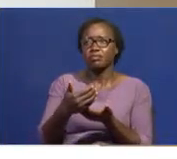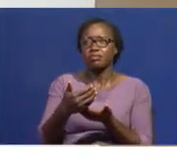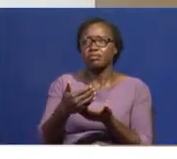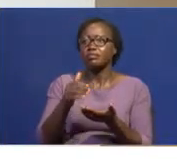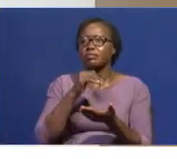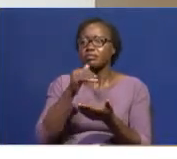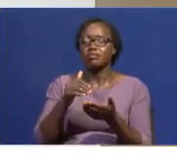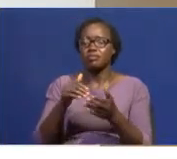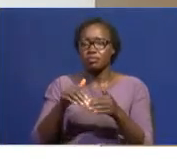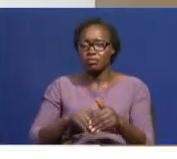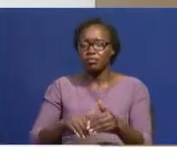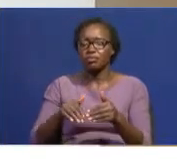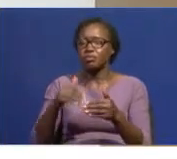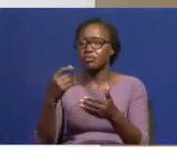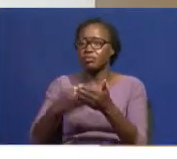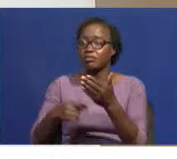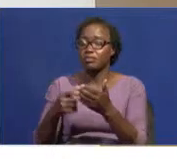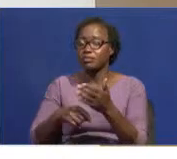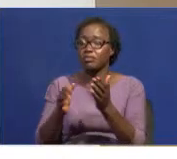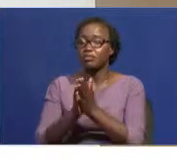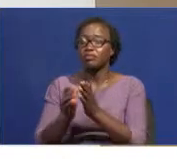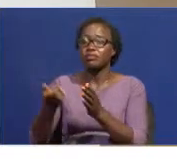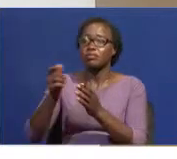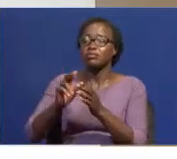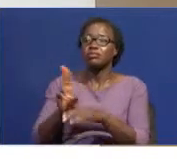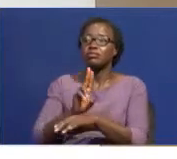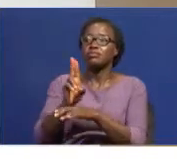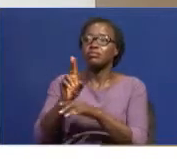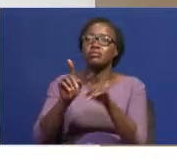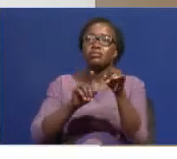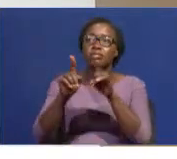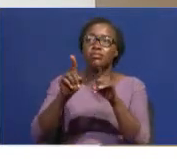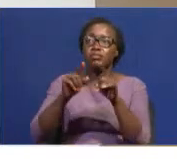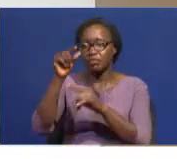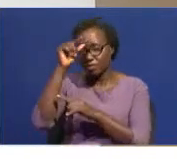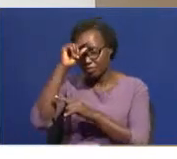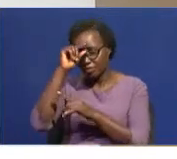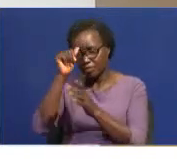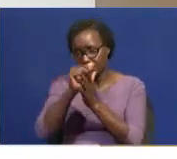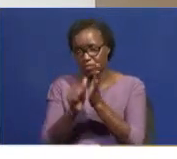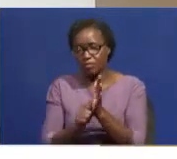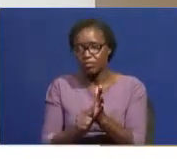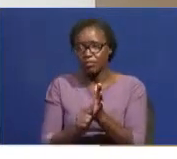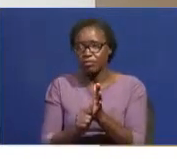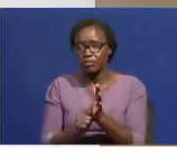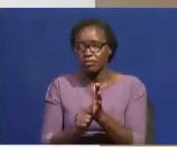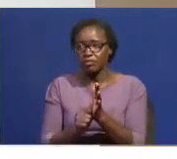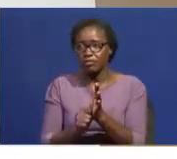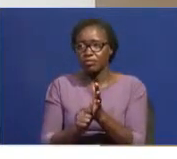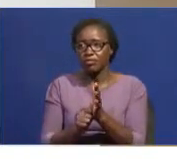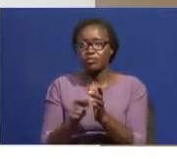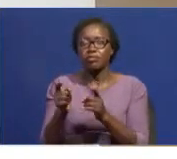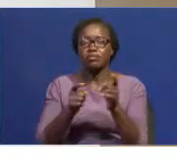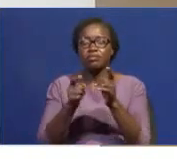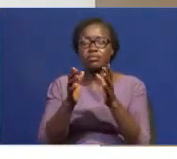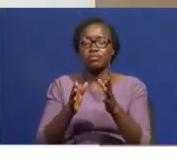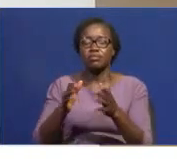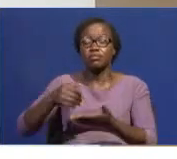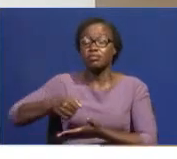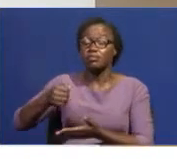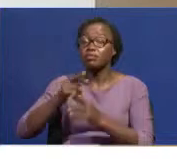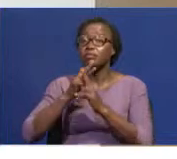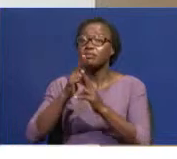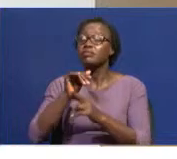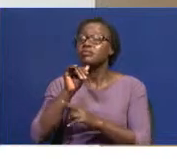of exchequer issues, and increased expenditure on travel by government agencies. The latest controller of budget